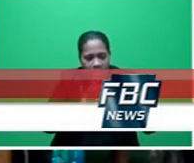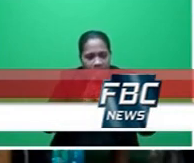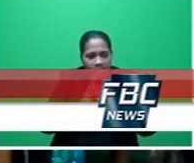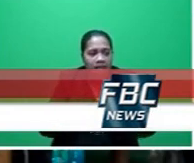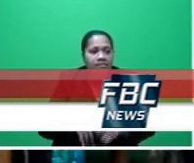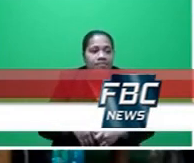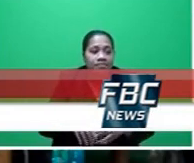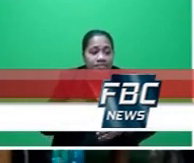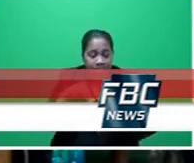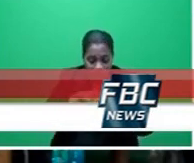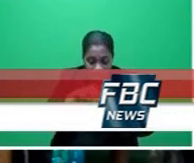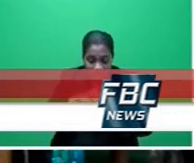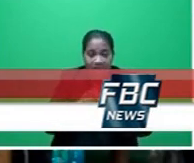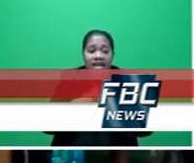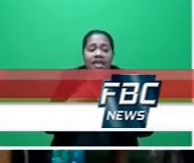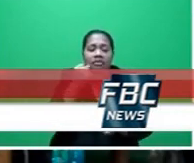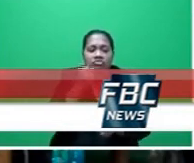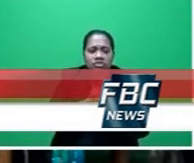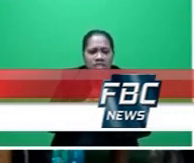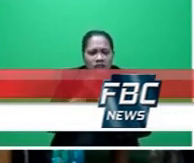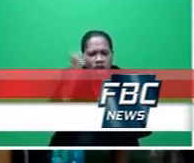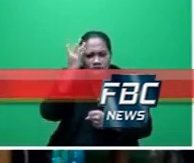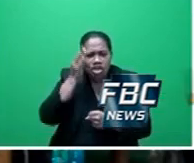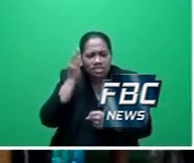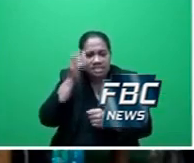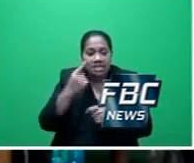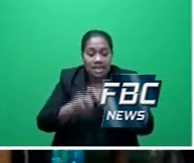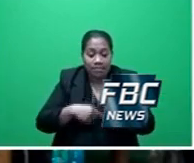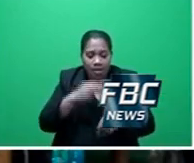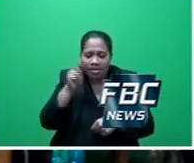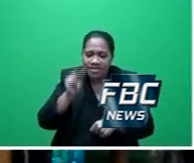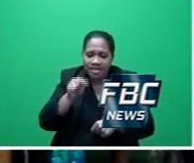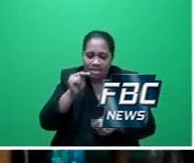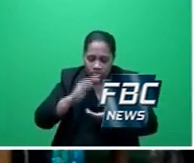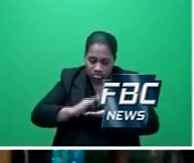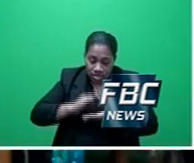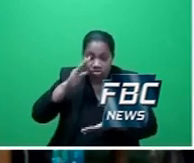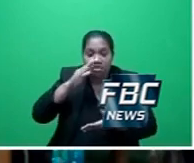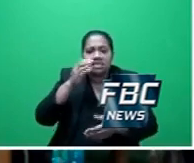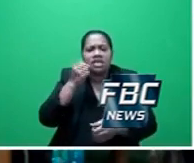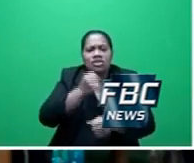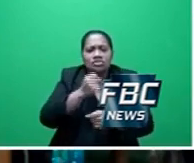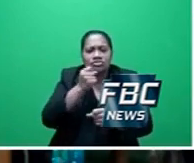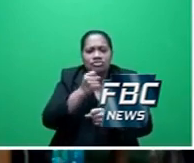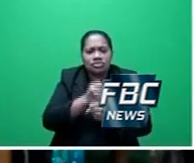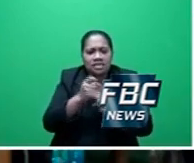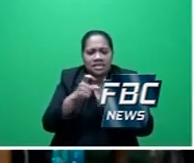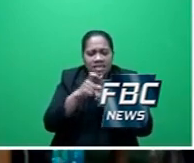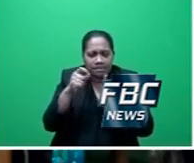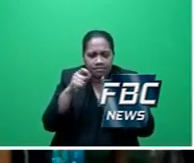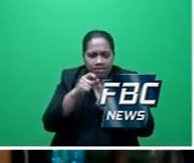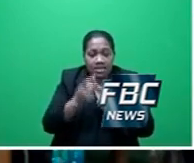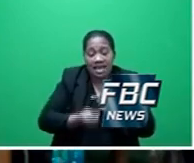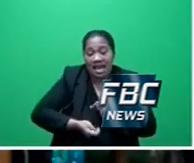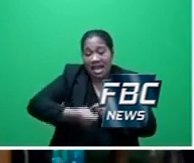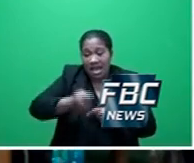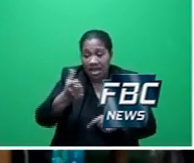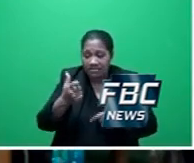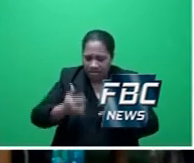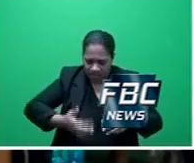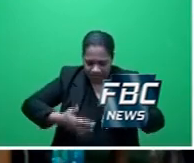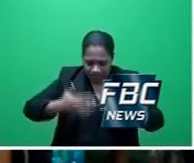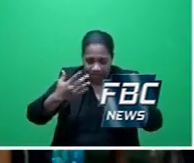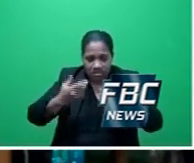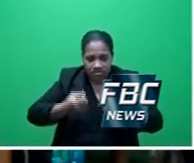Attorney General's concerns about the need to increase the GDP base after the figures released by the Fiji Bureau of